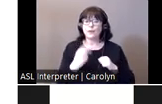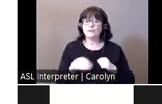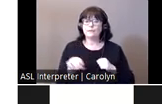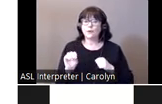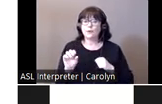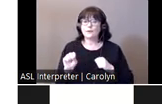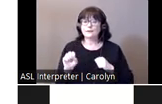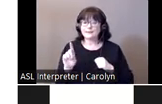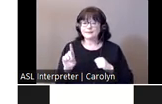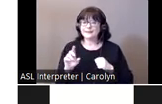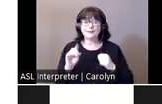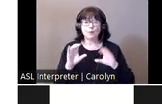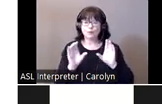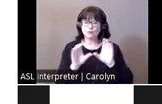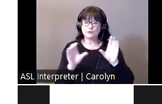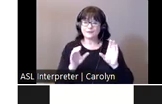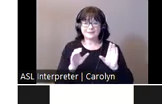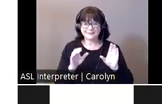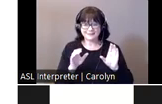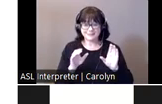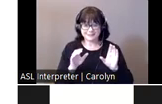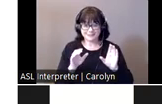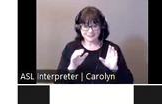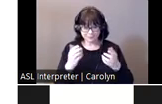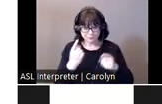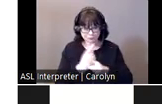just doesn't necessarily cut it. So thanks for that comment, Lisa.